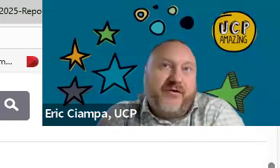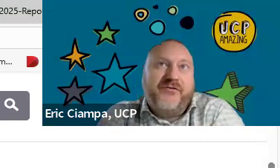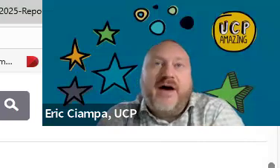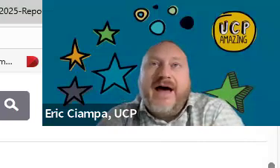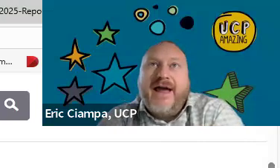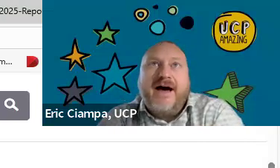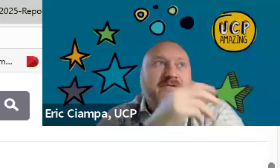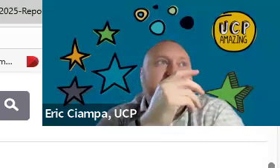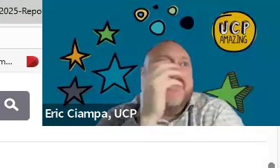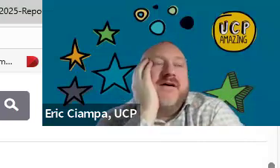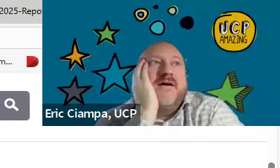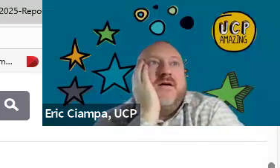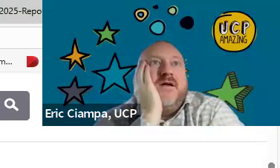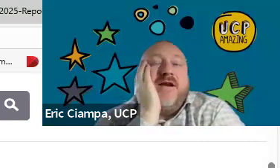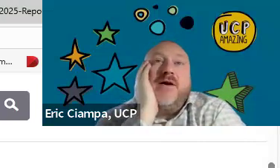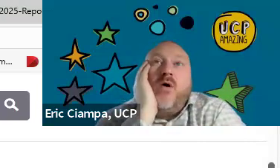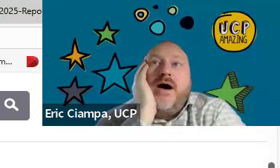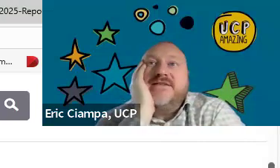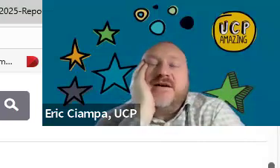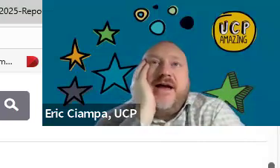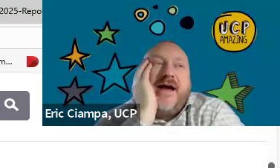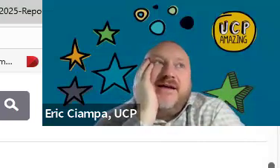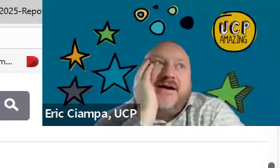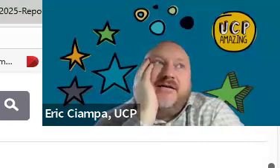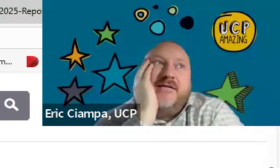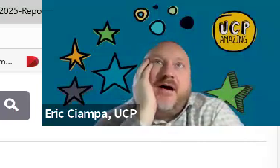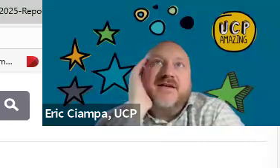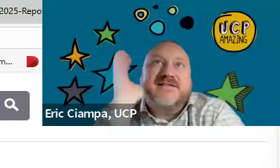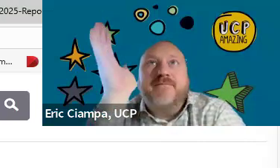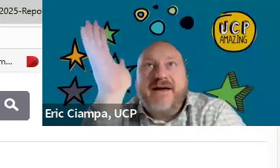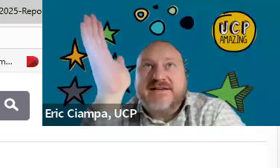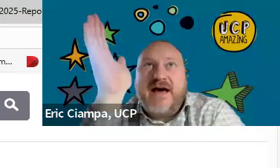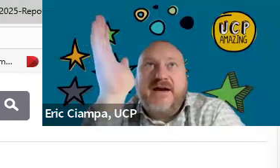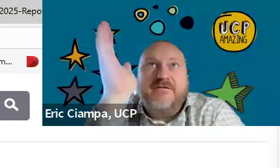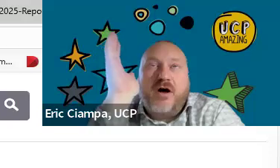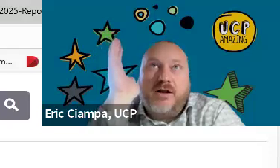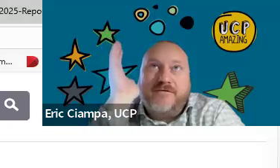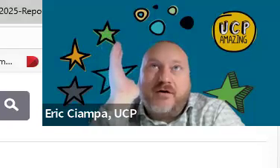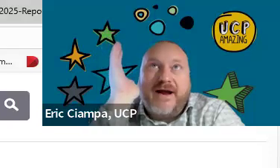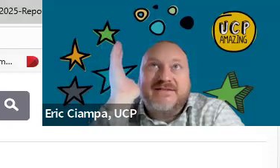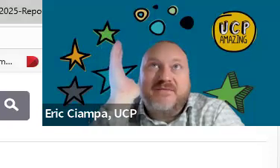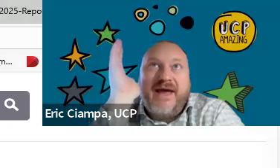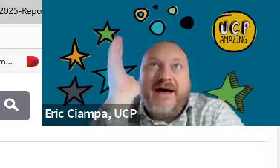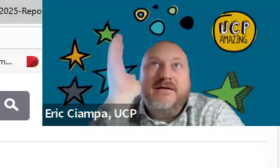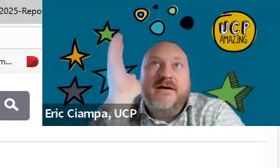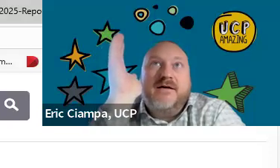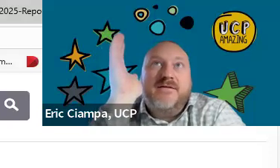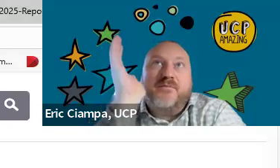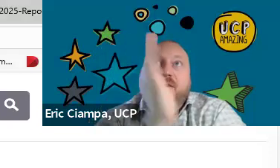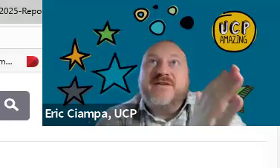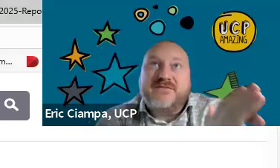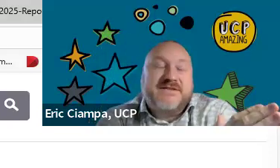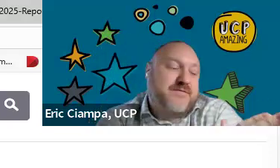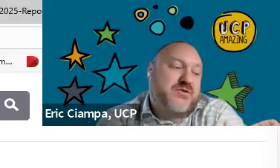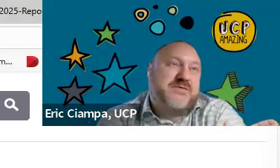those models. I have, if anybody wants, I did a side-by-side of all of our rates that we had,